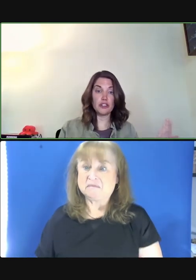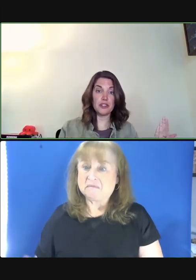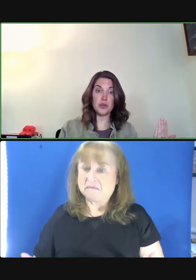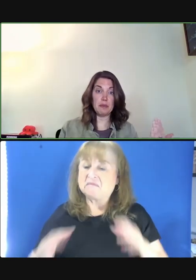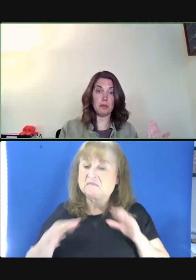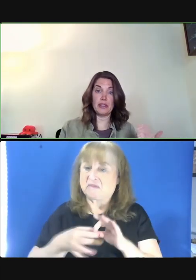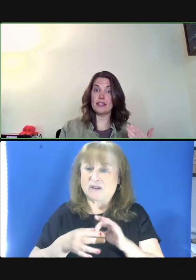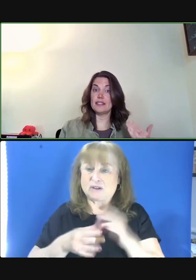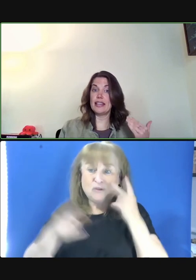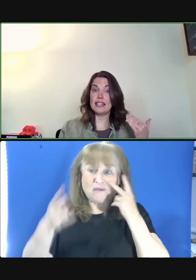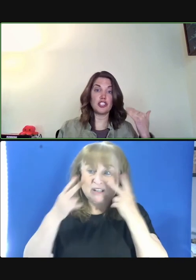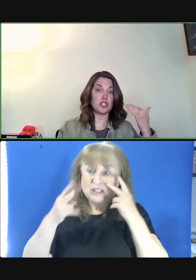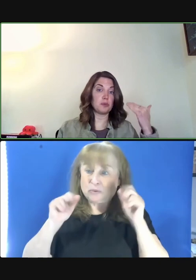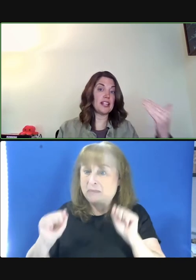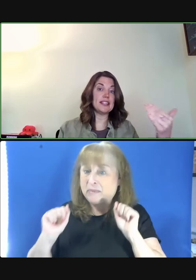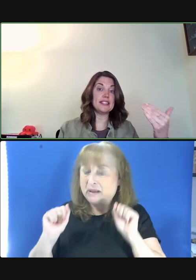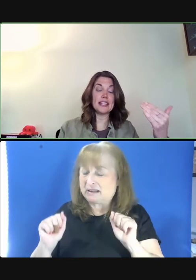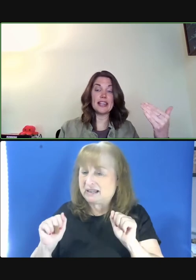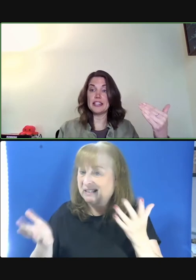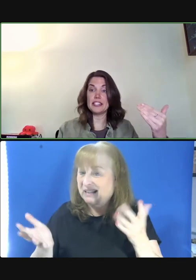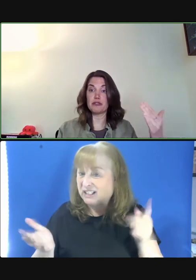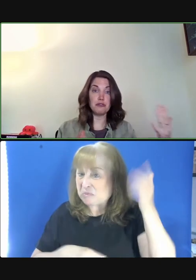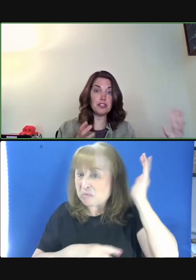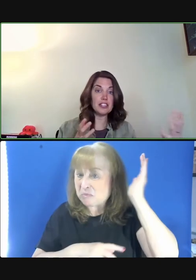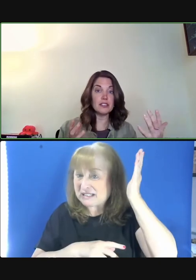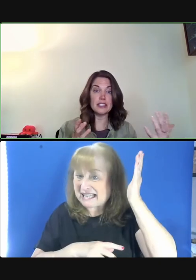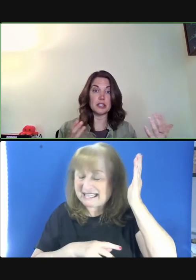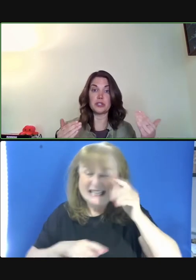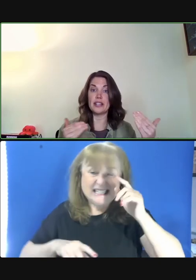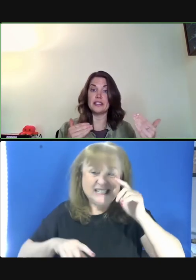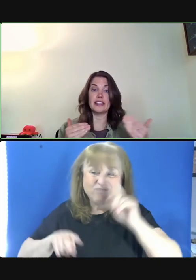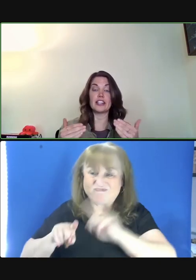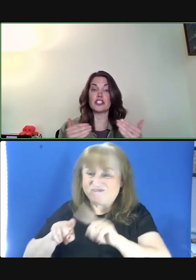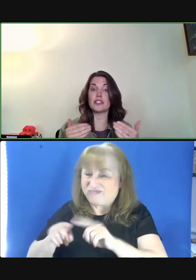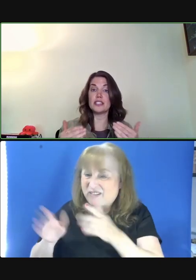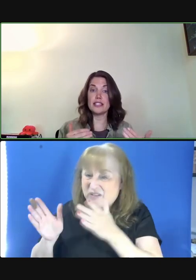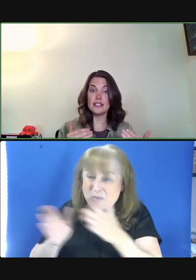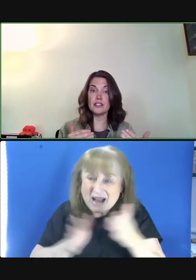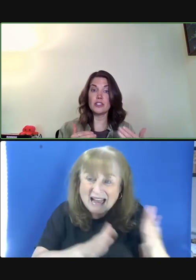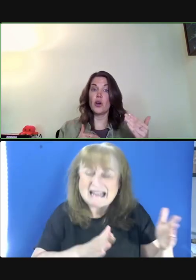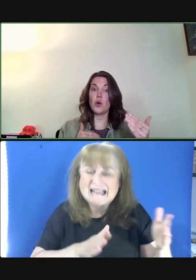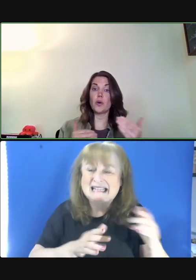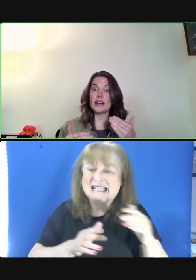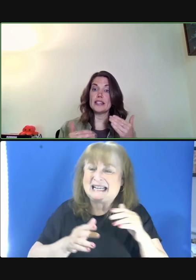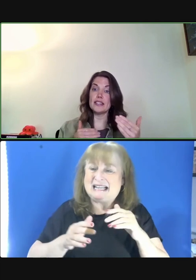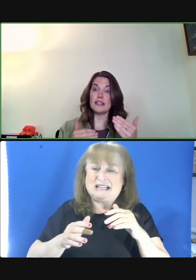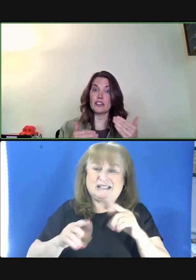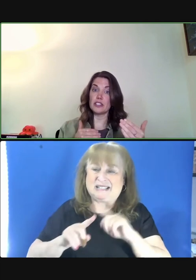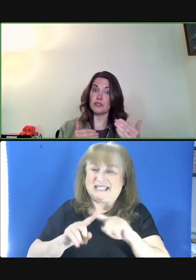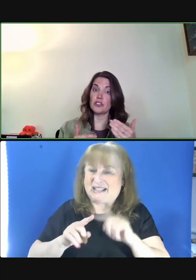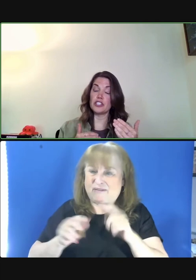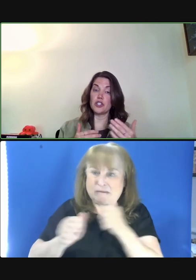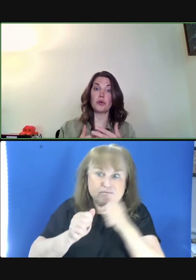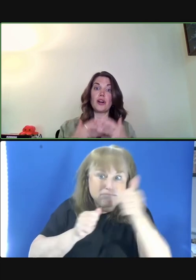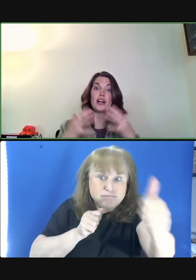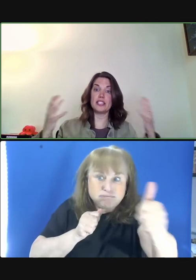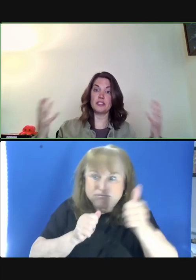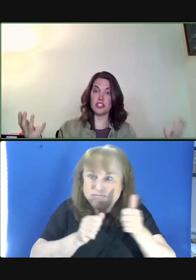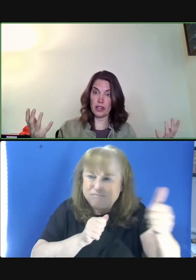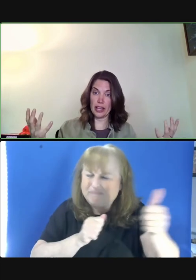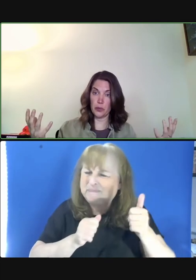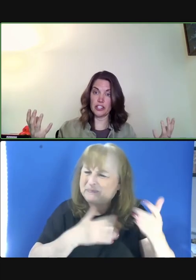In regards to their visual capabilities, is it just presenting it in a different field? Is it presenting it at a certain distance? Or is it their difficulty